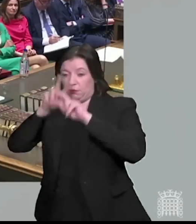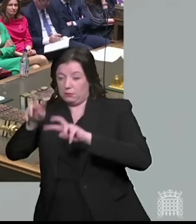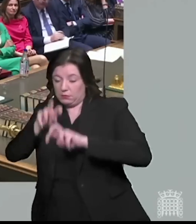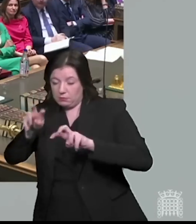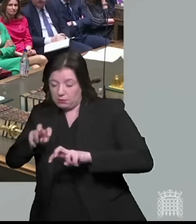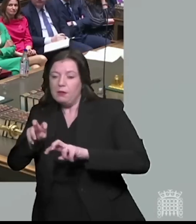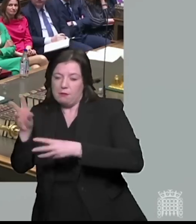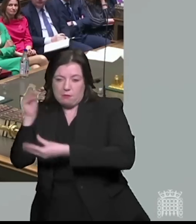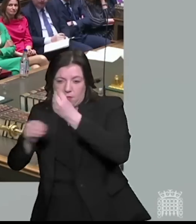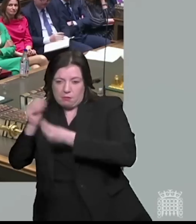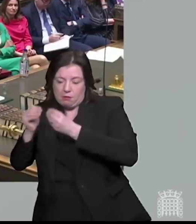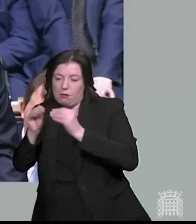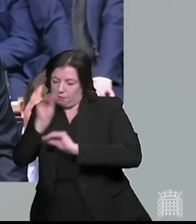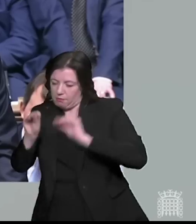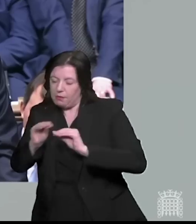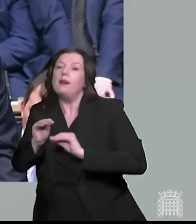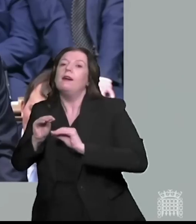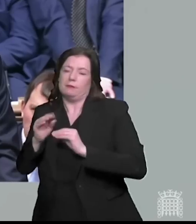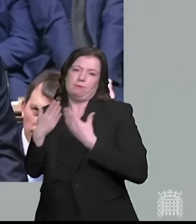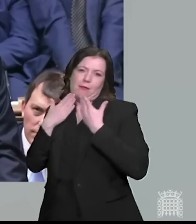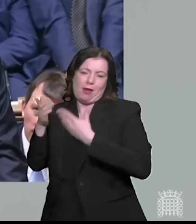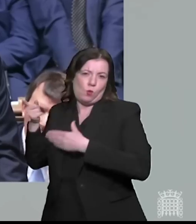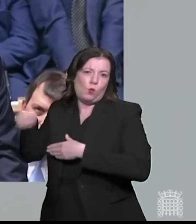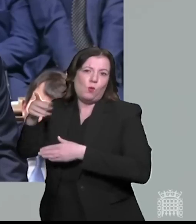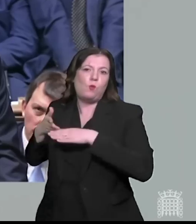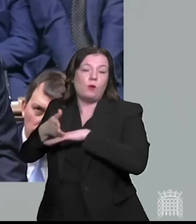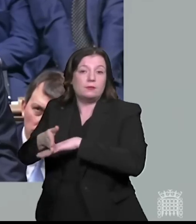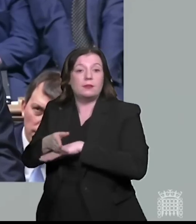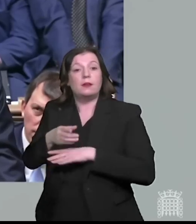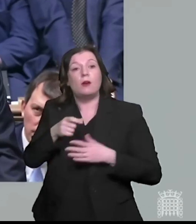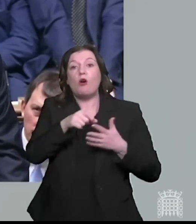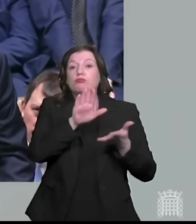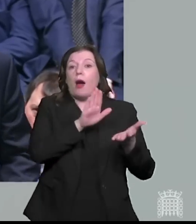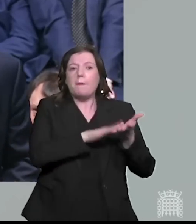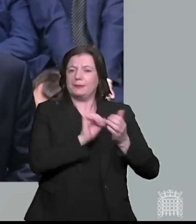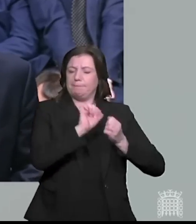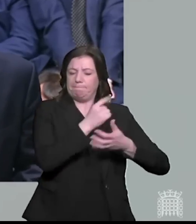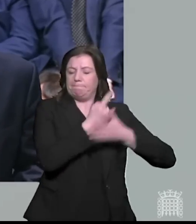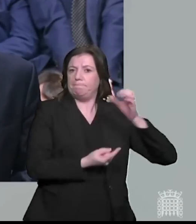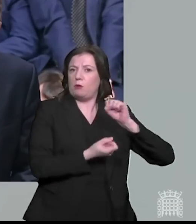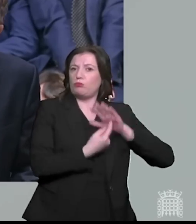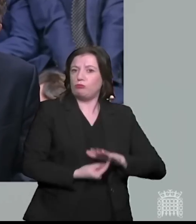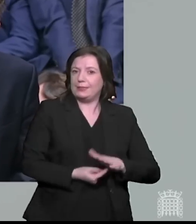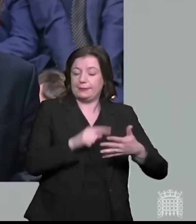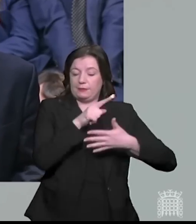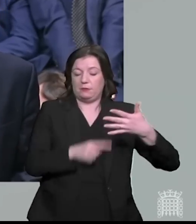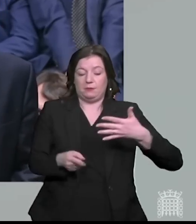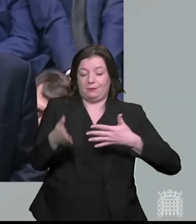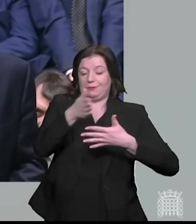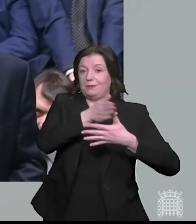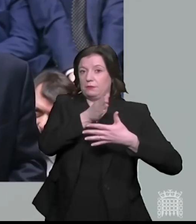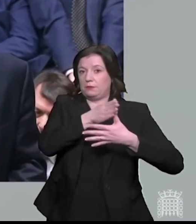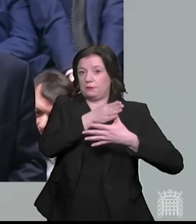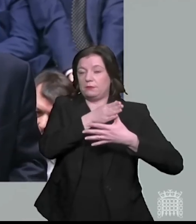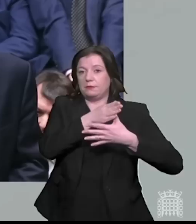their diligent work. They have looked in detail at the Prime Minister's economic priorities. The first of those is